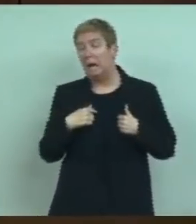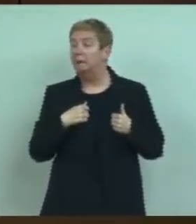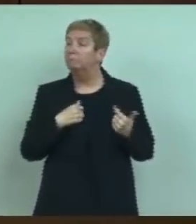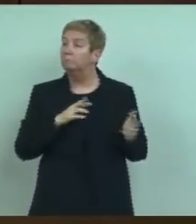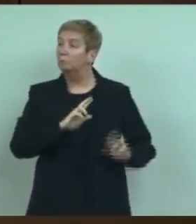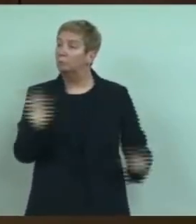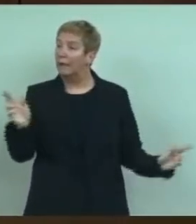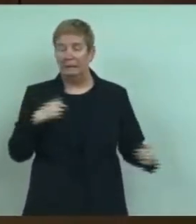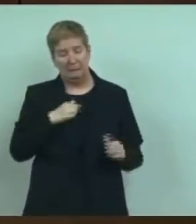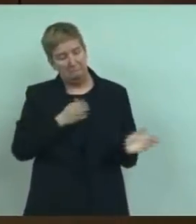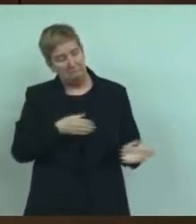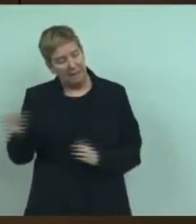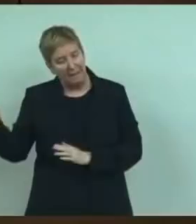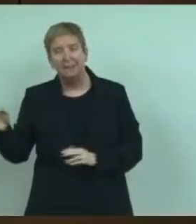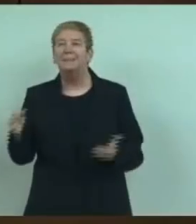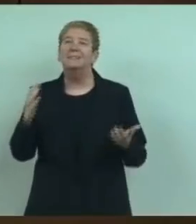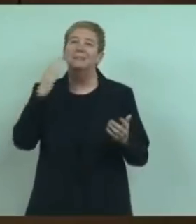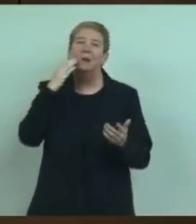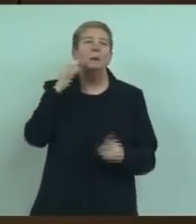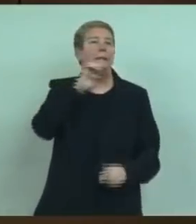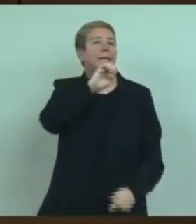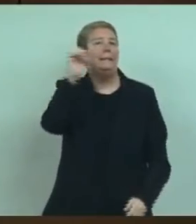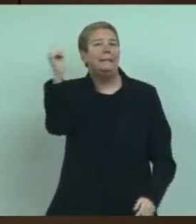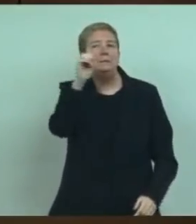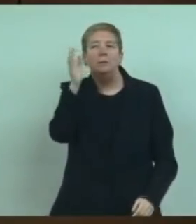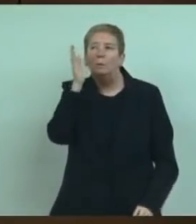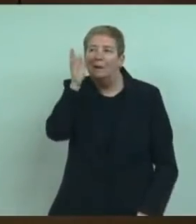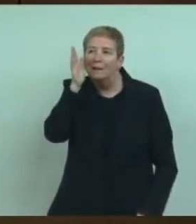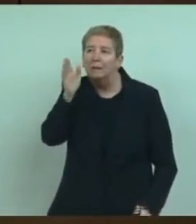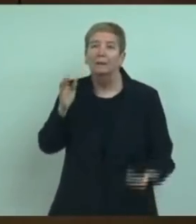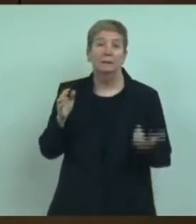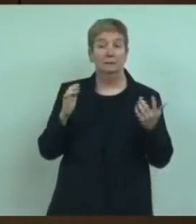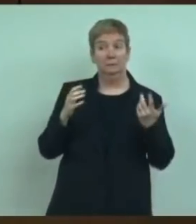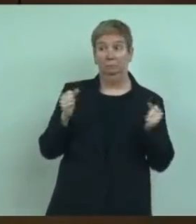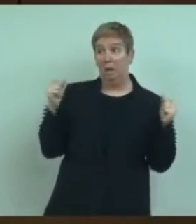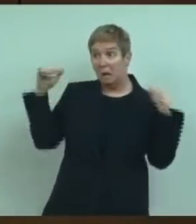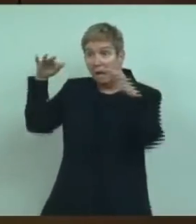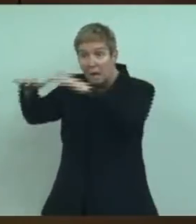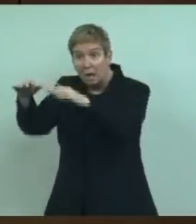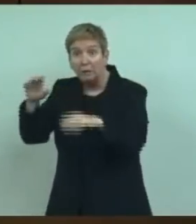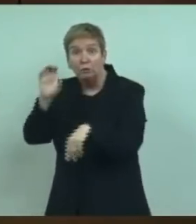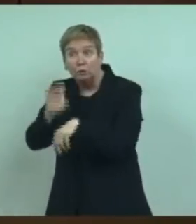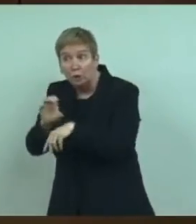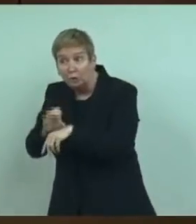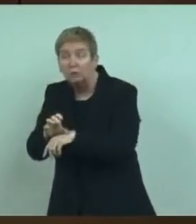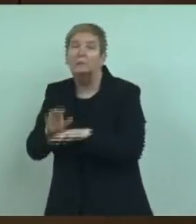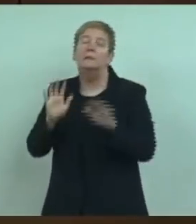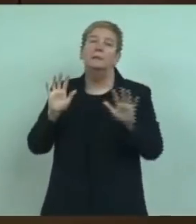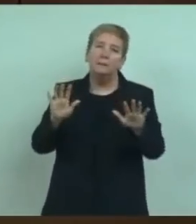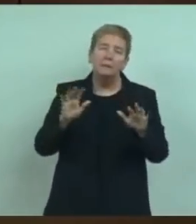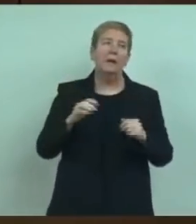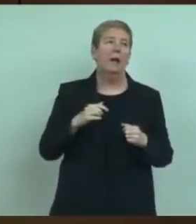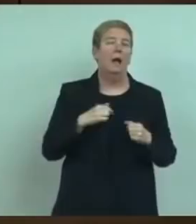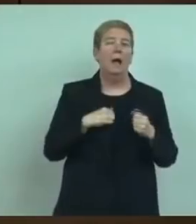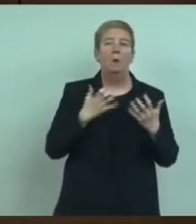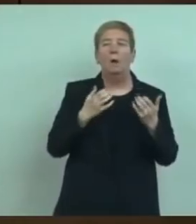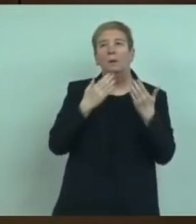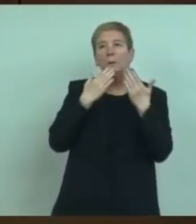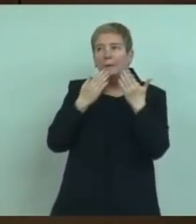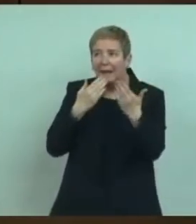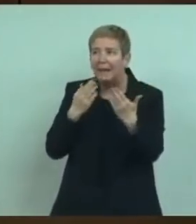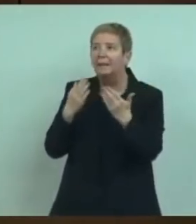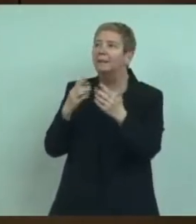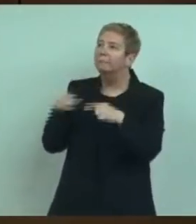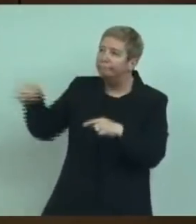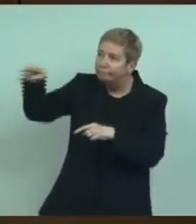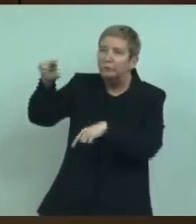order restricting, Easter's coming up, congregate religious gatherings. Well, I want to thank the faith-based